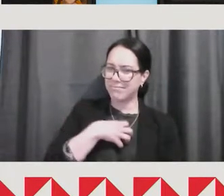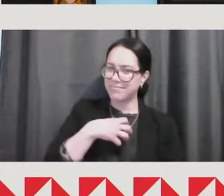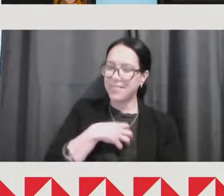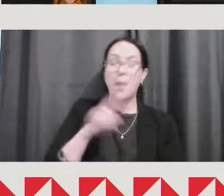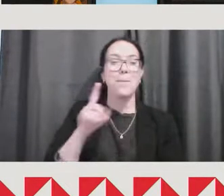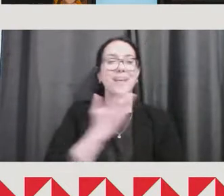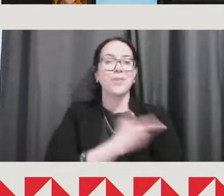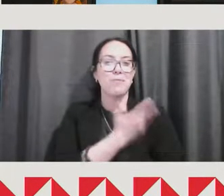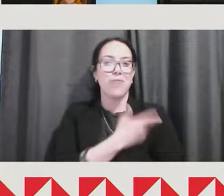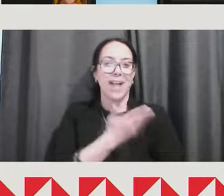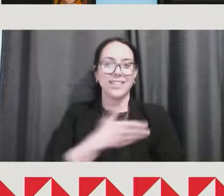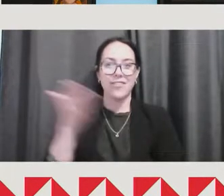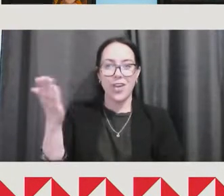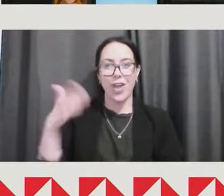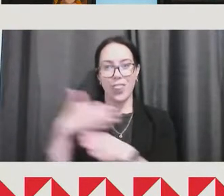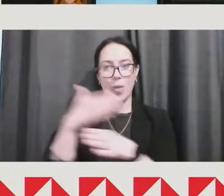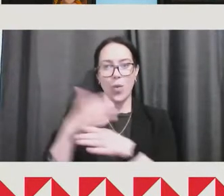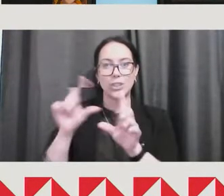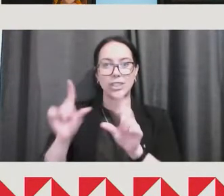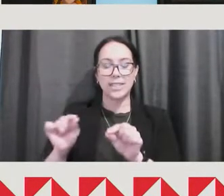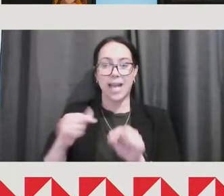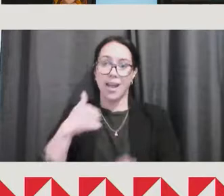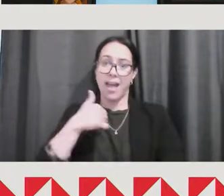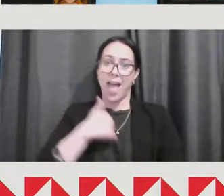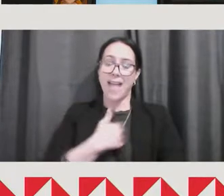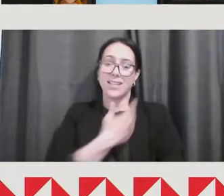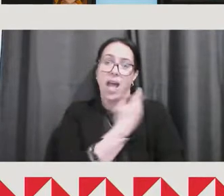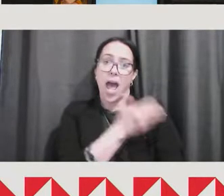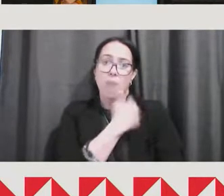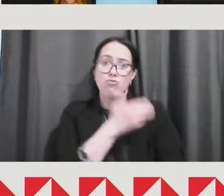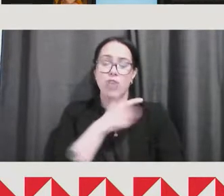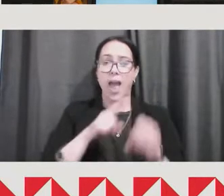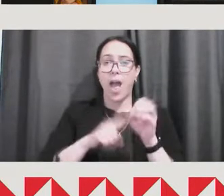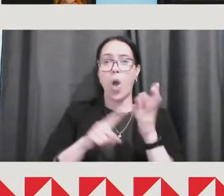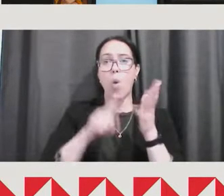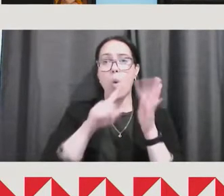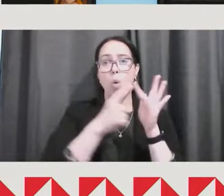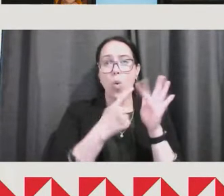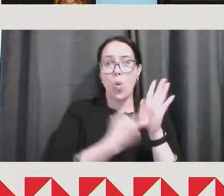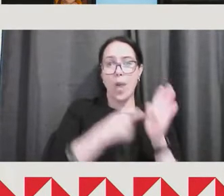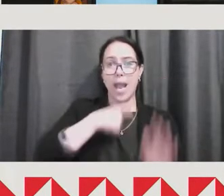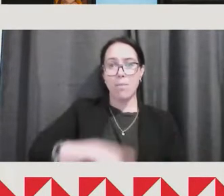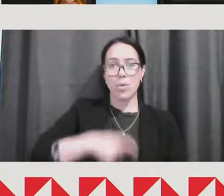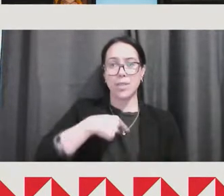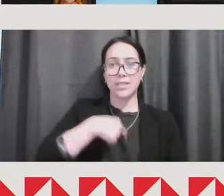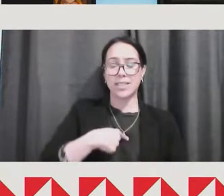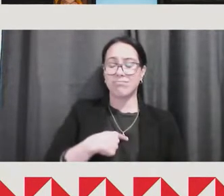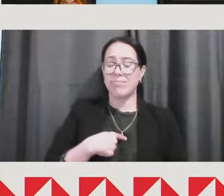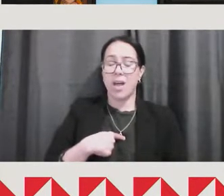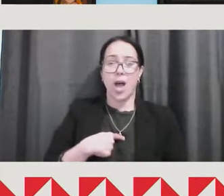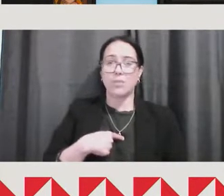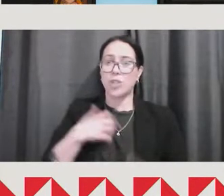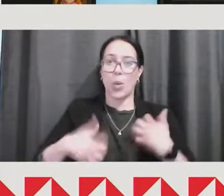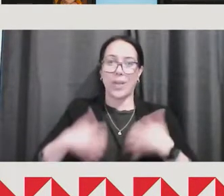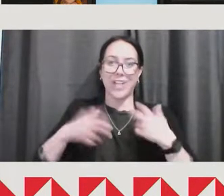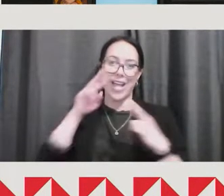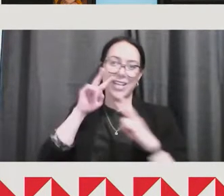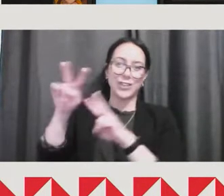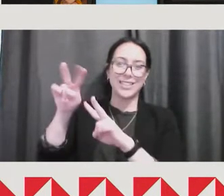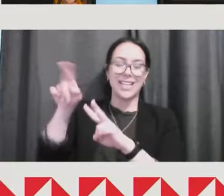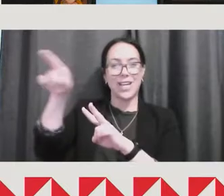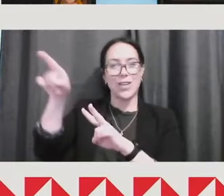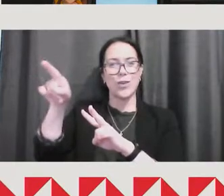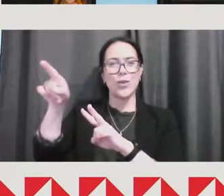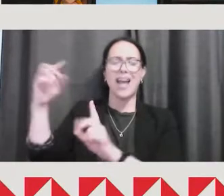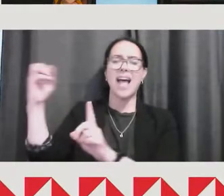and as a proud queer person I am so proud to see Yuki standing there in the spotlight and well deserved I believe